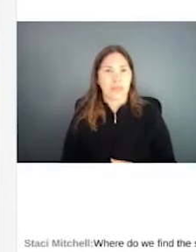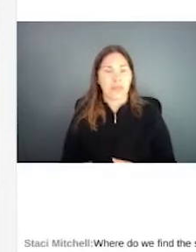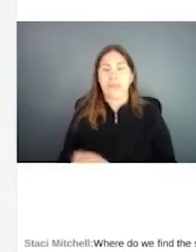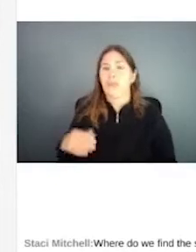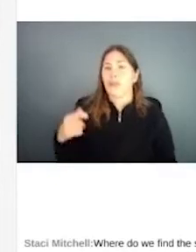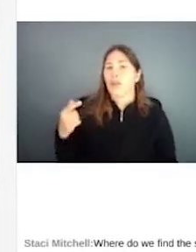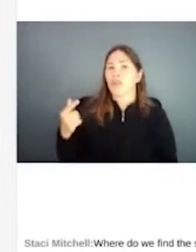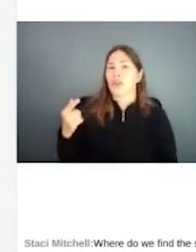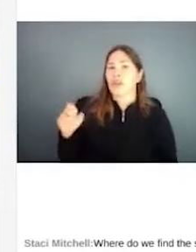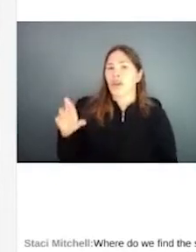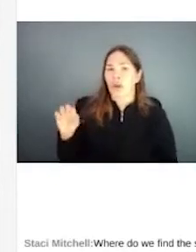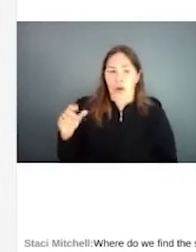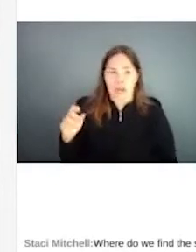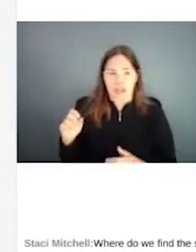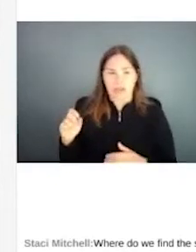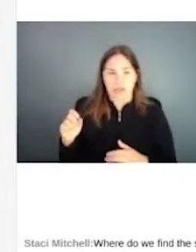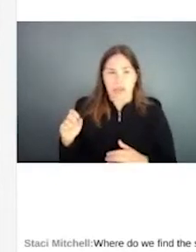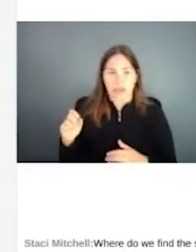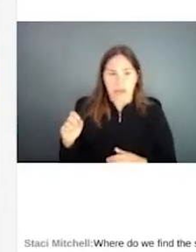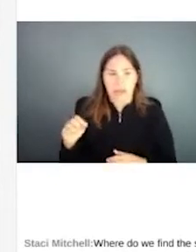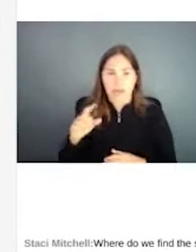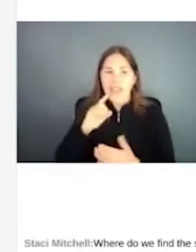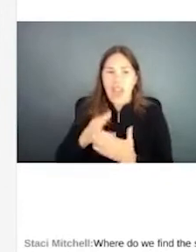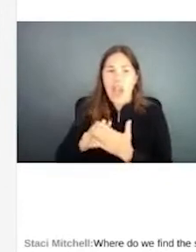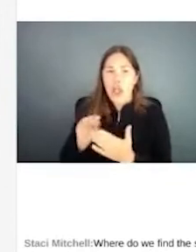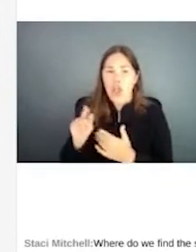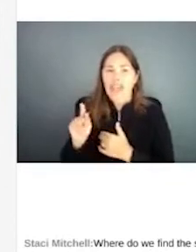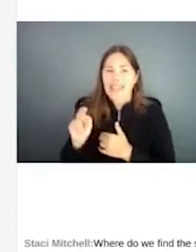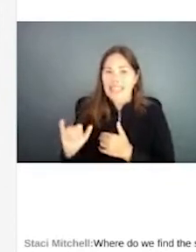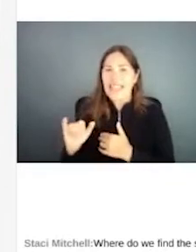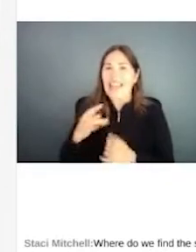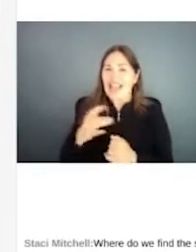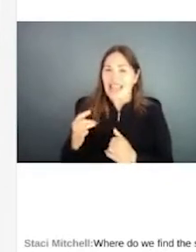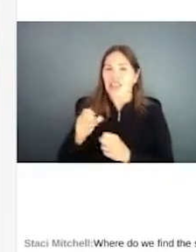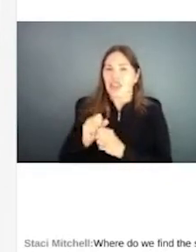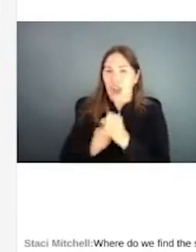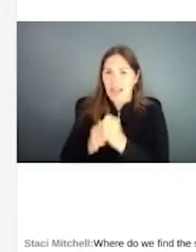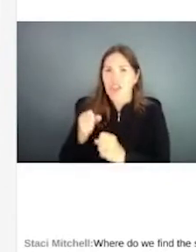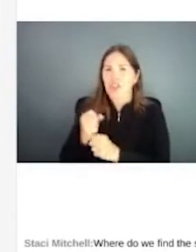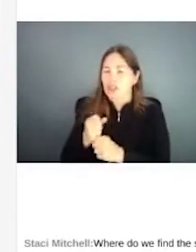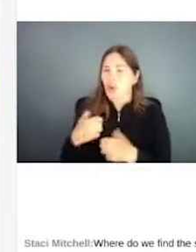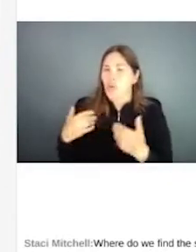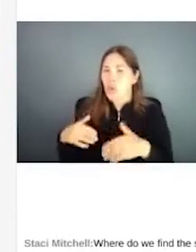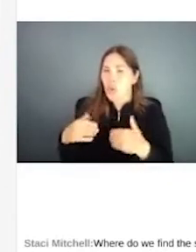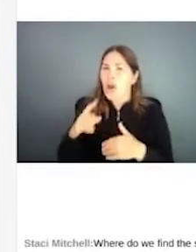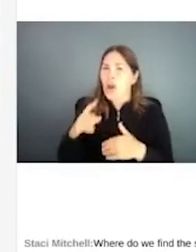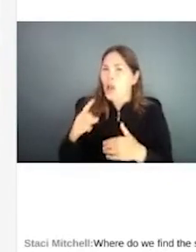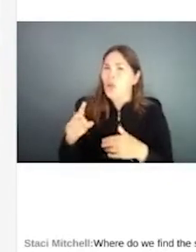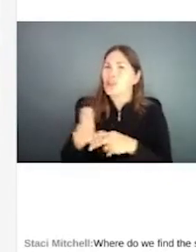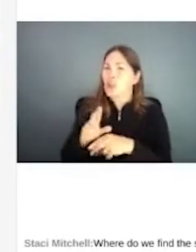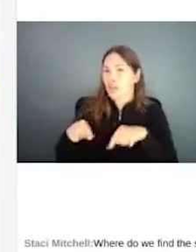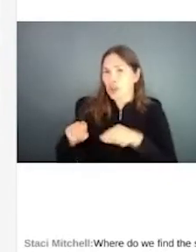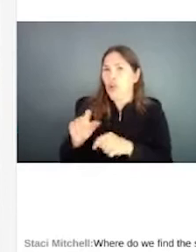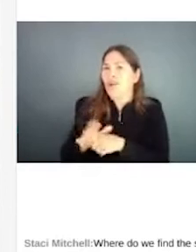I'm a geometrics guy myself. Geometrics class, Learn Key. I like the way it's structured. It came on very useful during COVID.